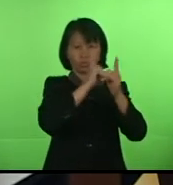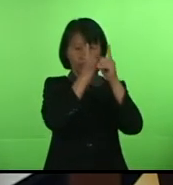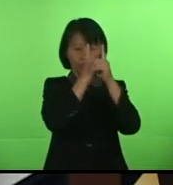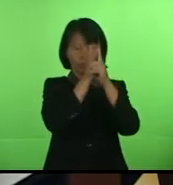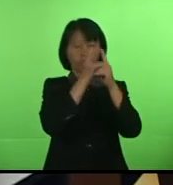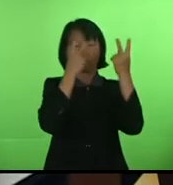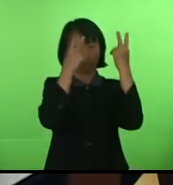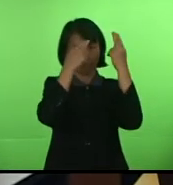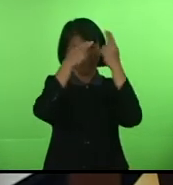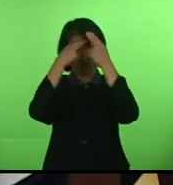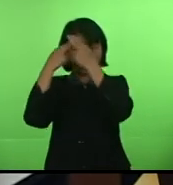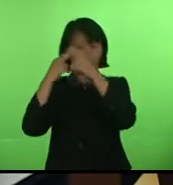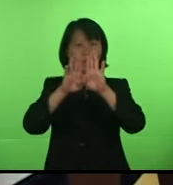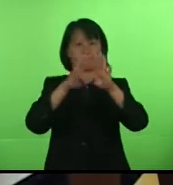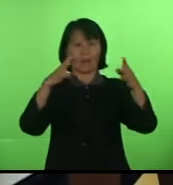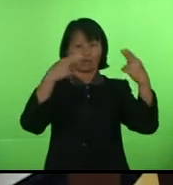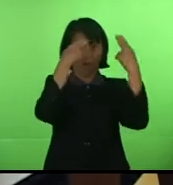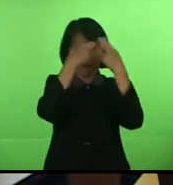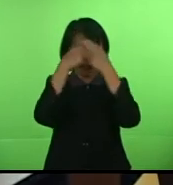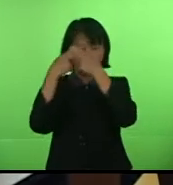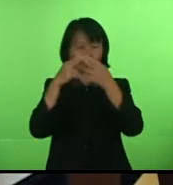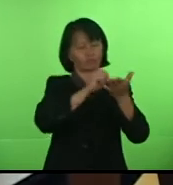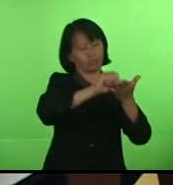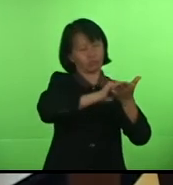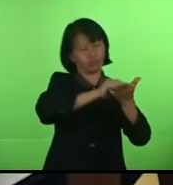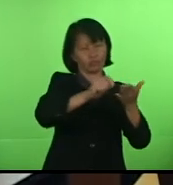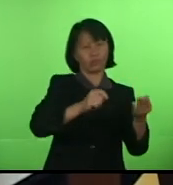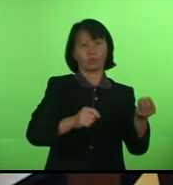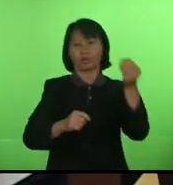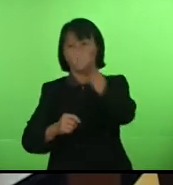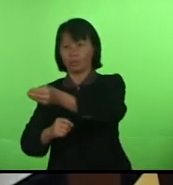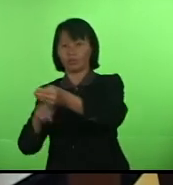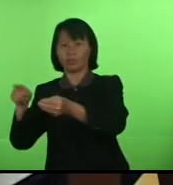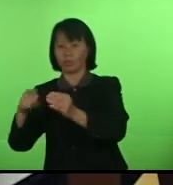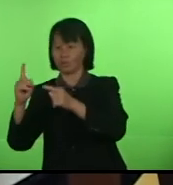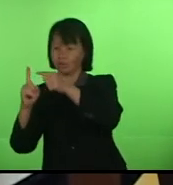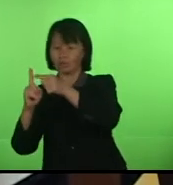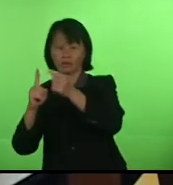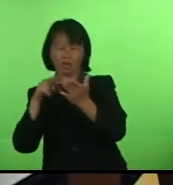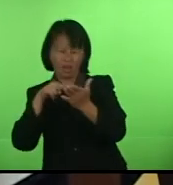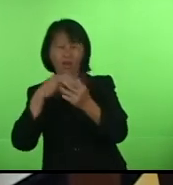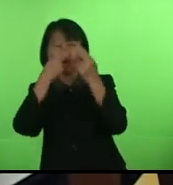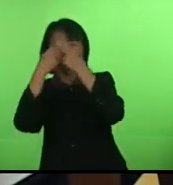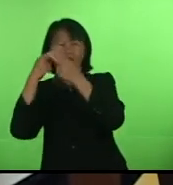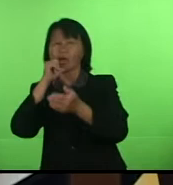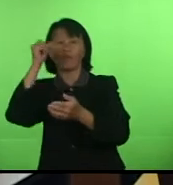reader does not know how to read Arabic, then it will be quite more complex here.